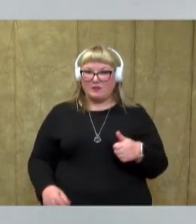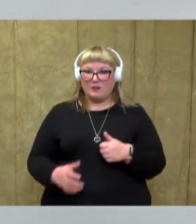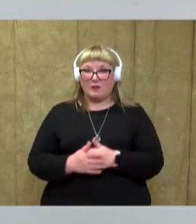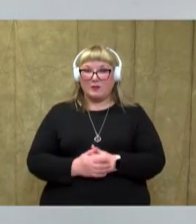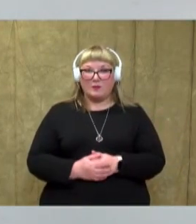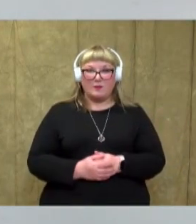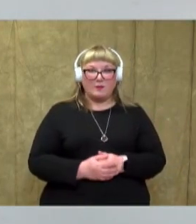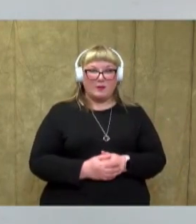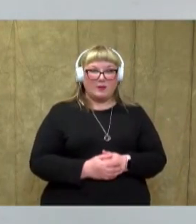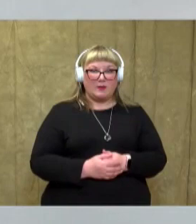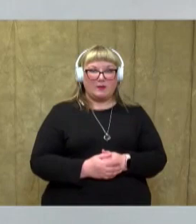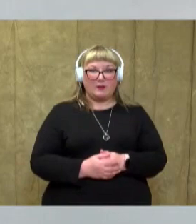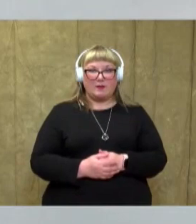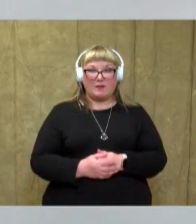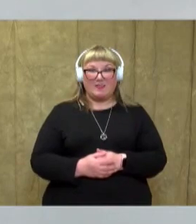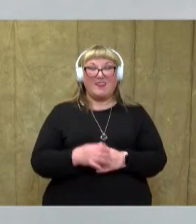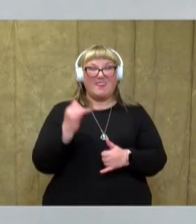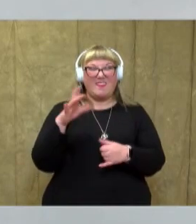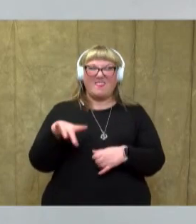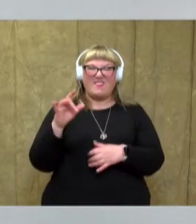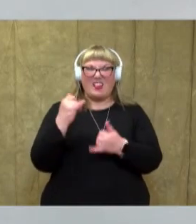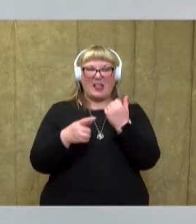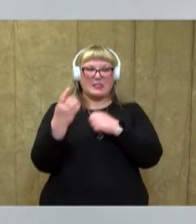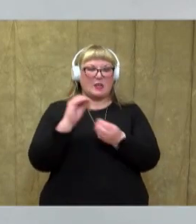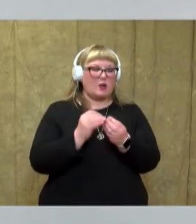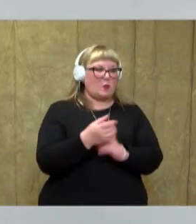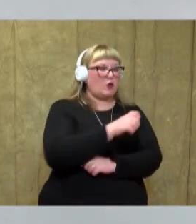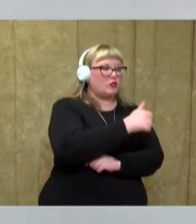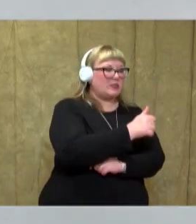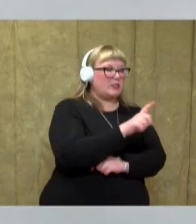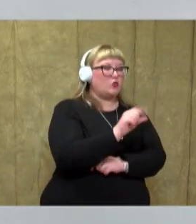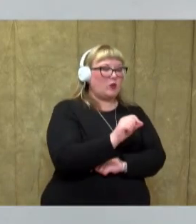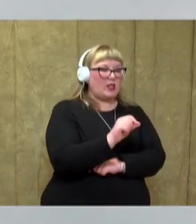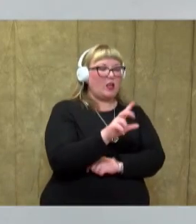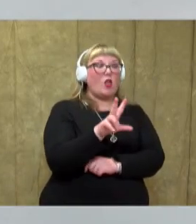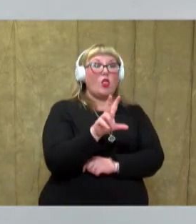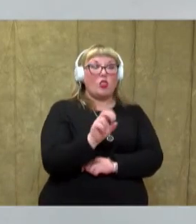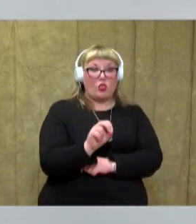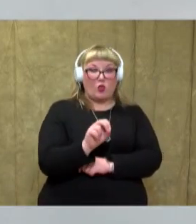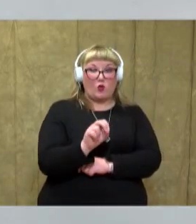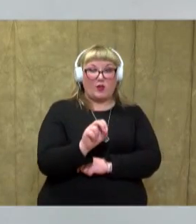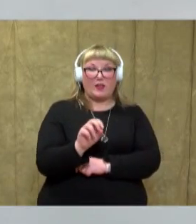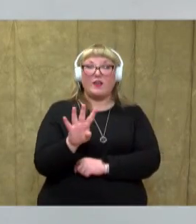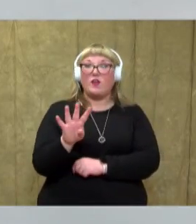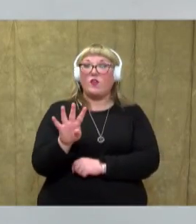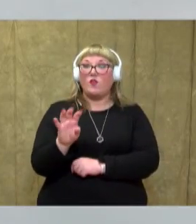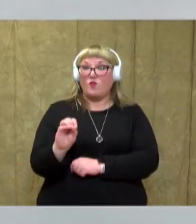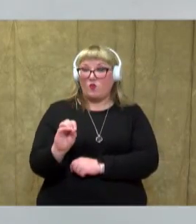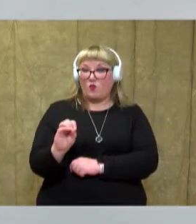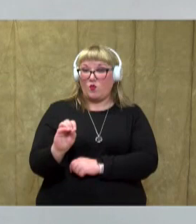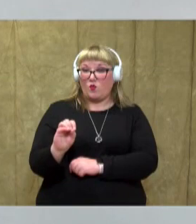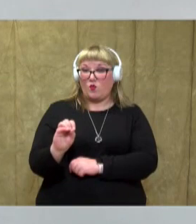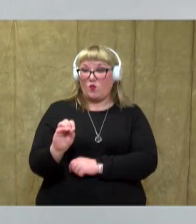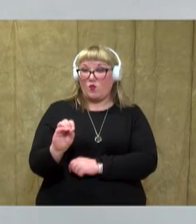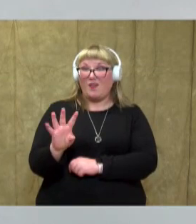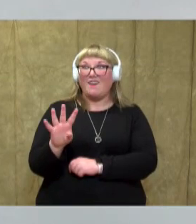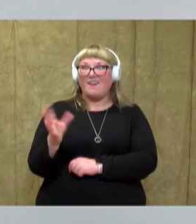All right, so let's count and find this last number. 10, 20, 30,